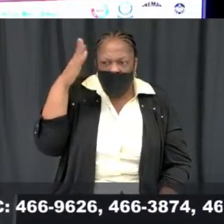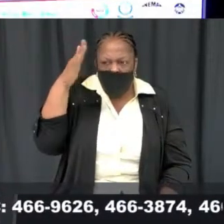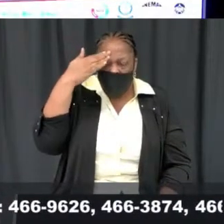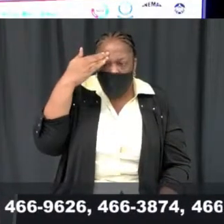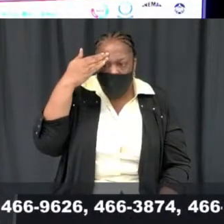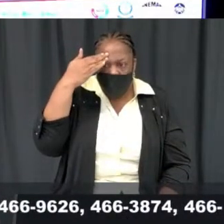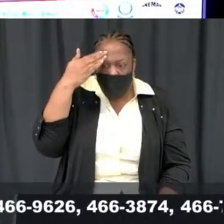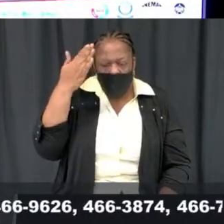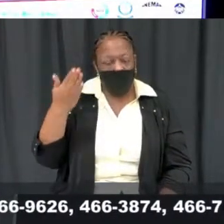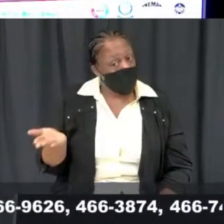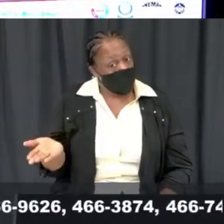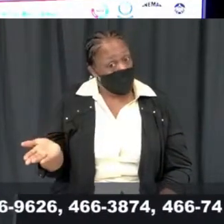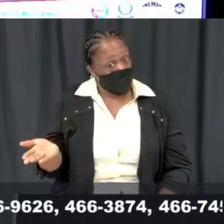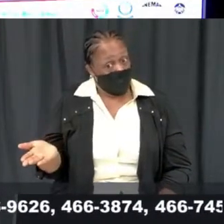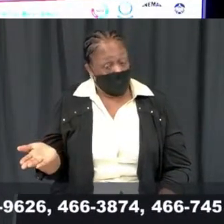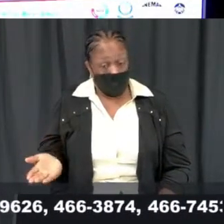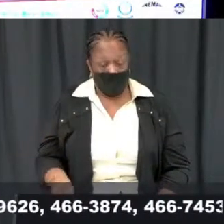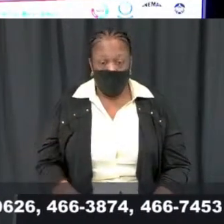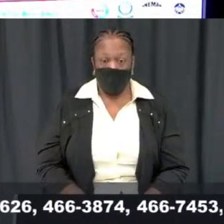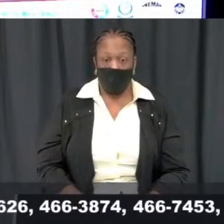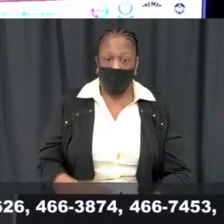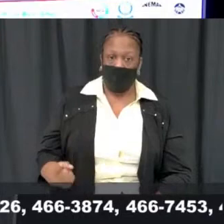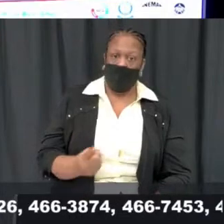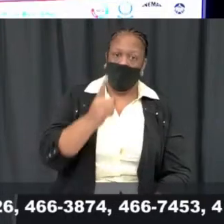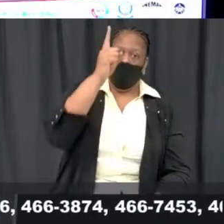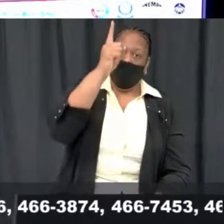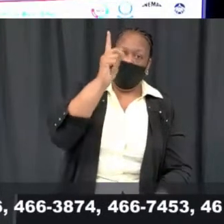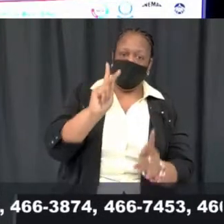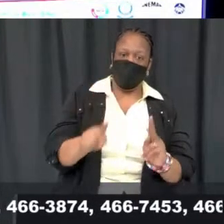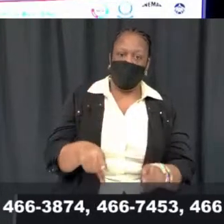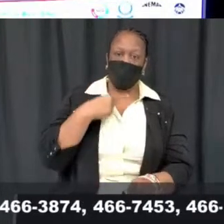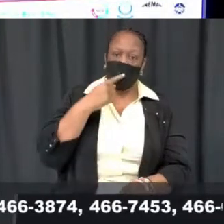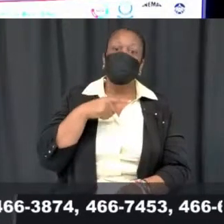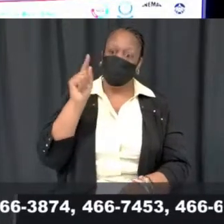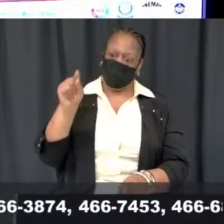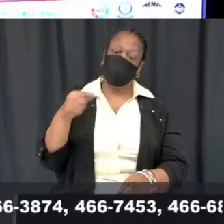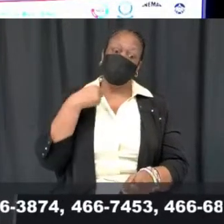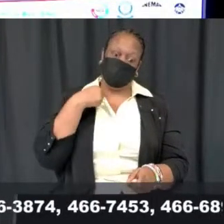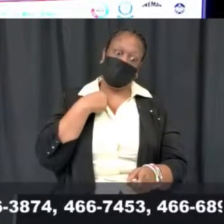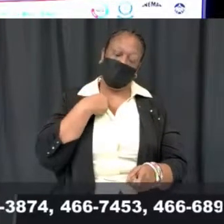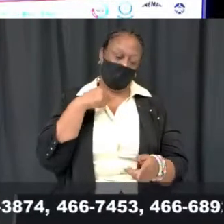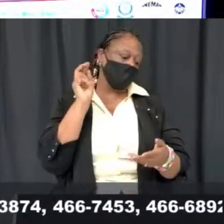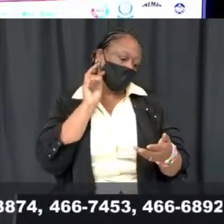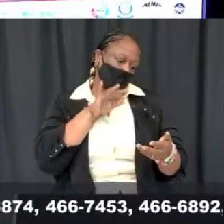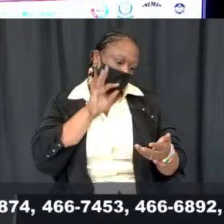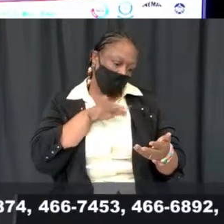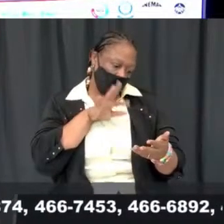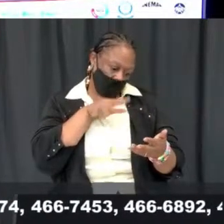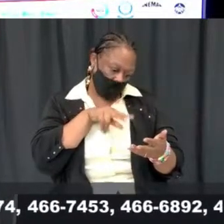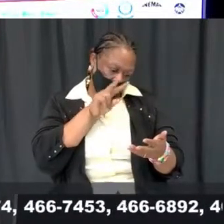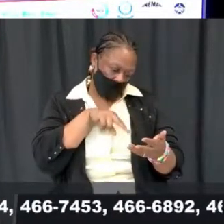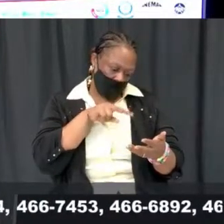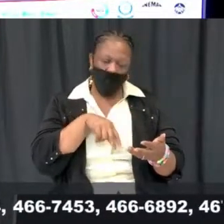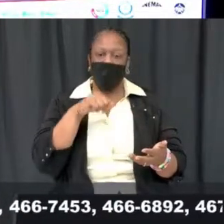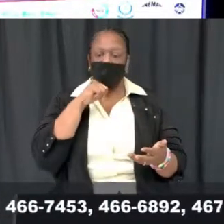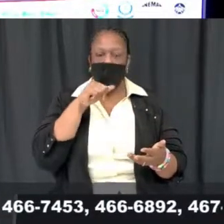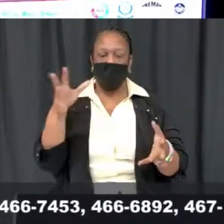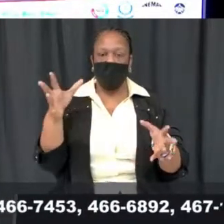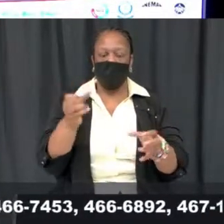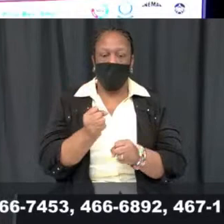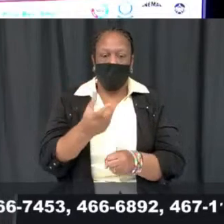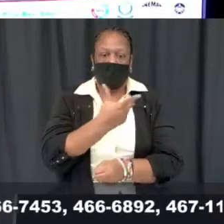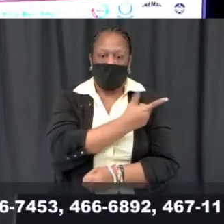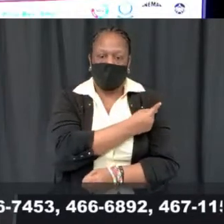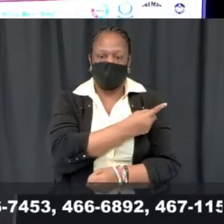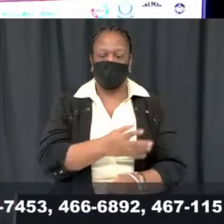with these things. And one person says, I have done my analysis. I will not take the AstraZeneca vaccine, but yet they have